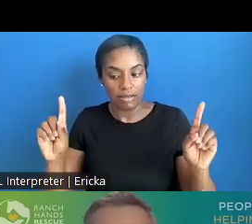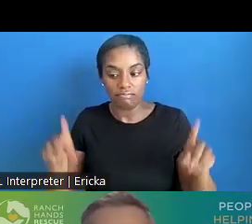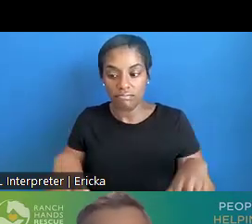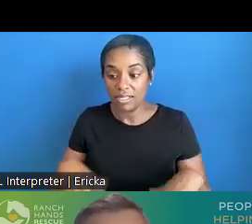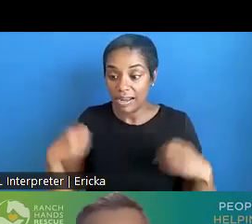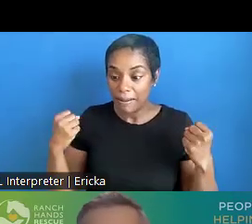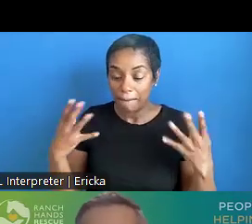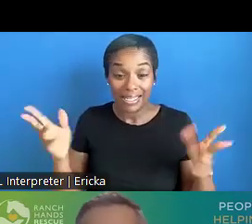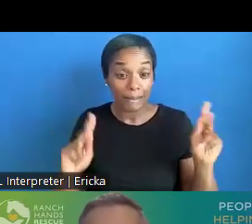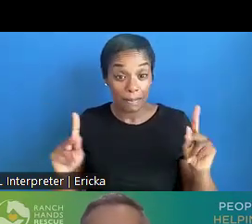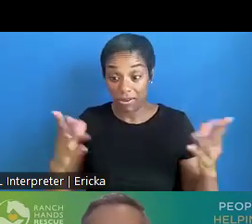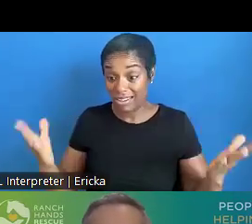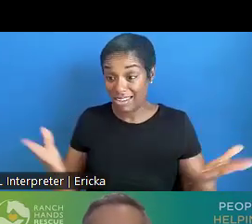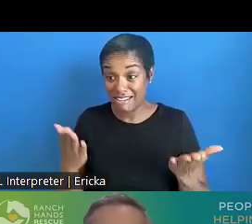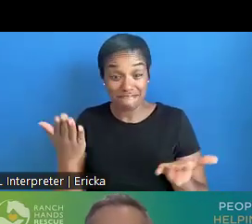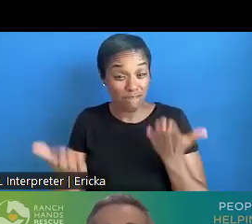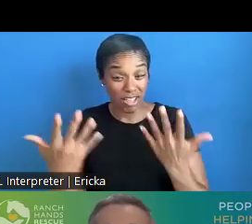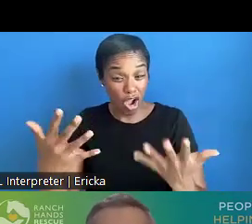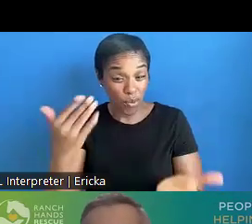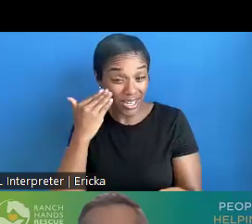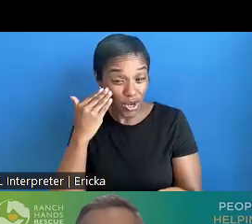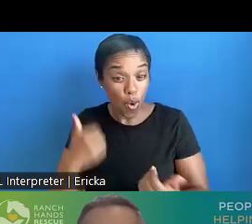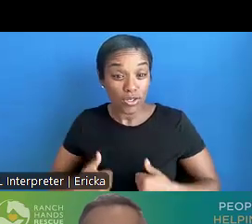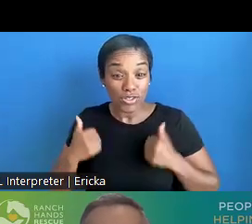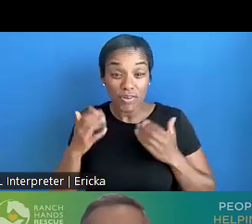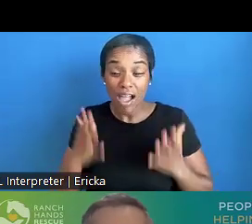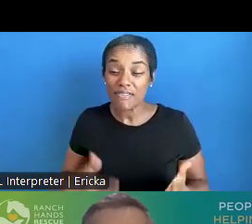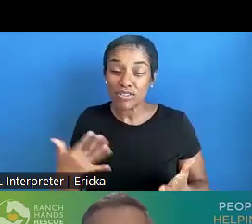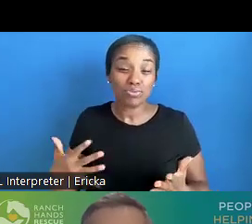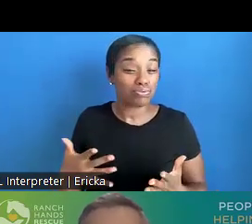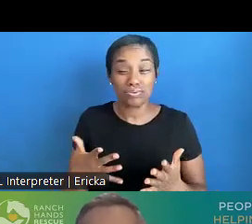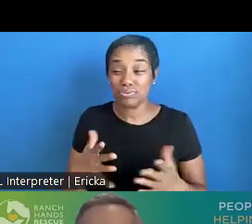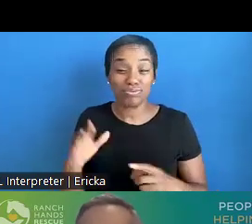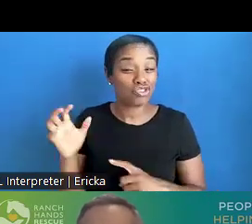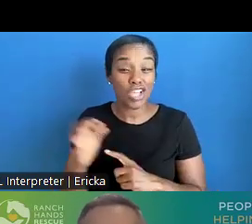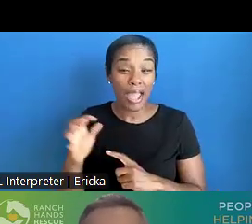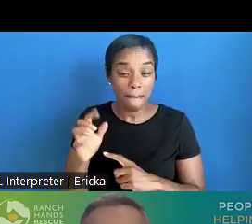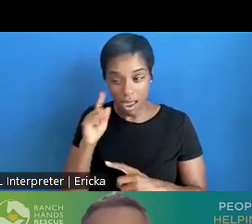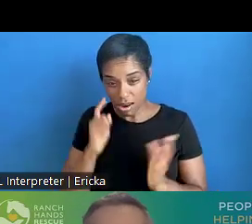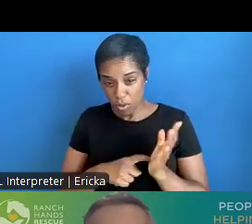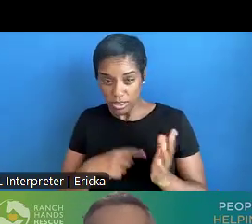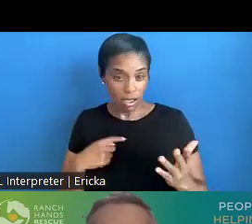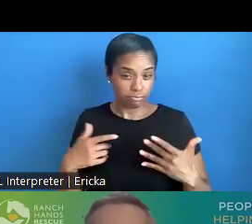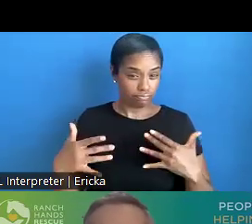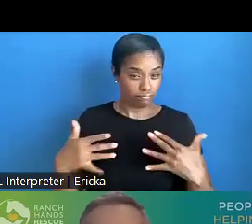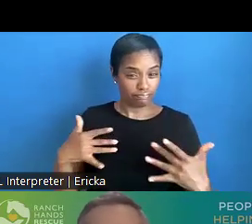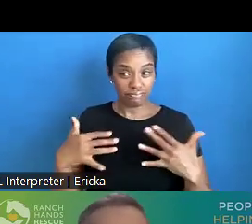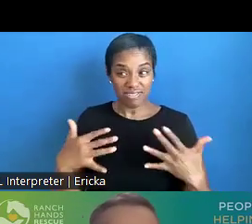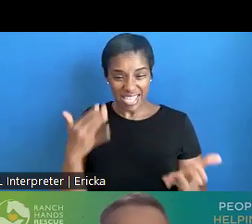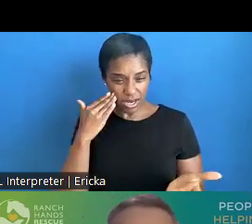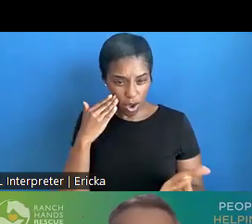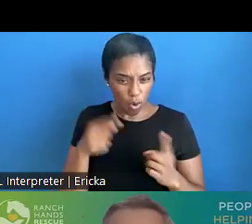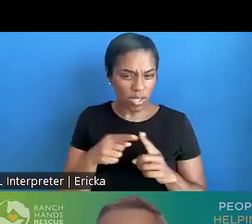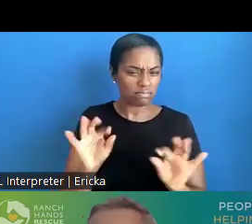here, I'm sure can attest, survivors are excellent at picking up on vibes. They're very good at knowing when things are right, when